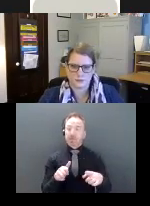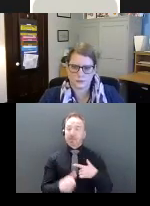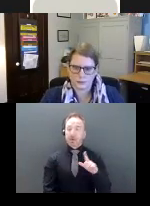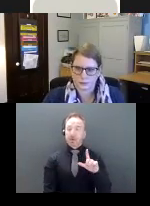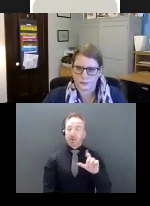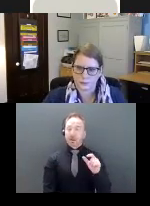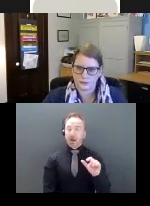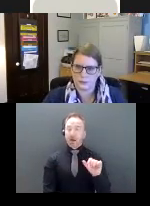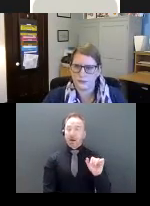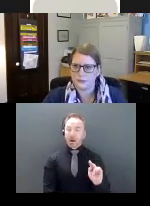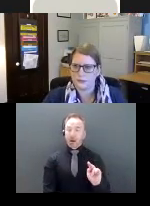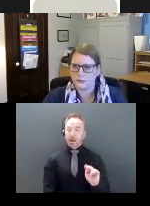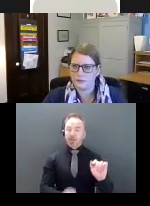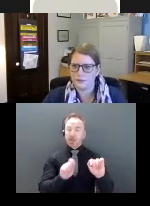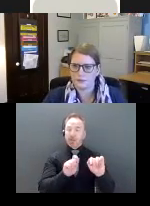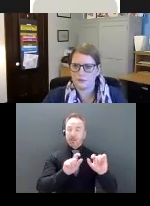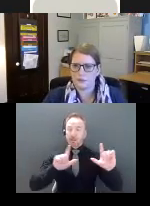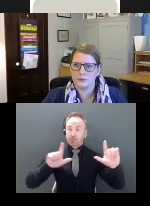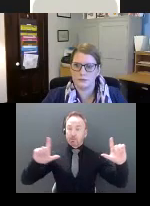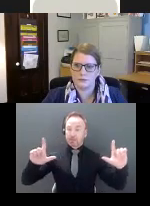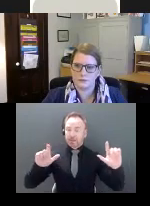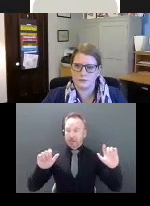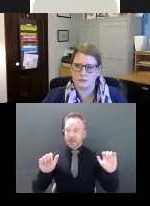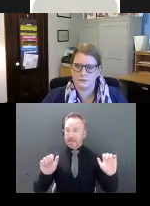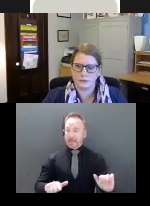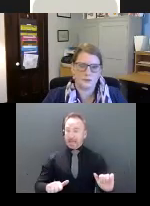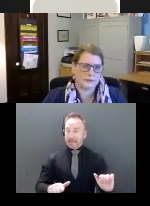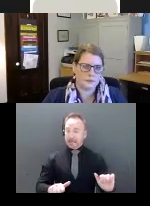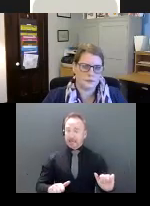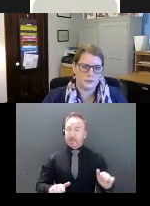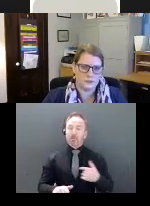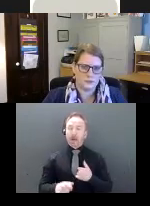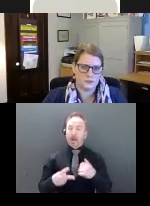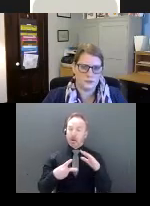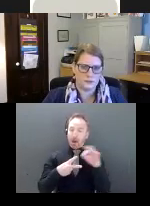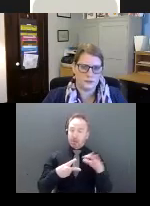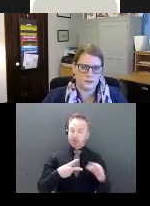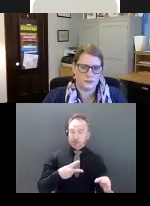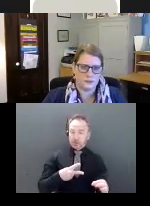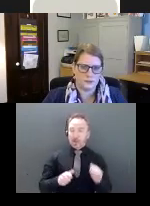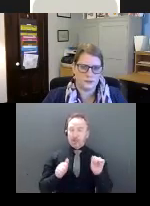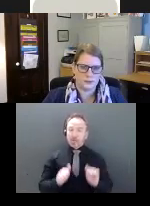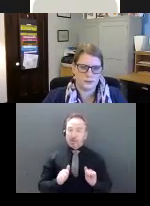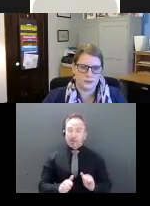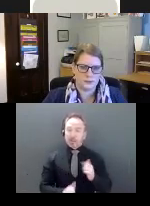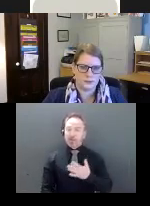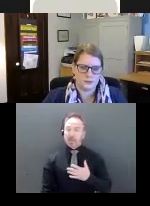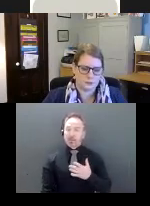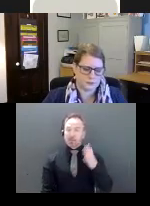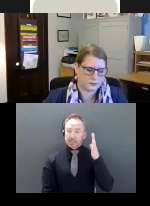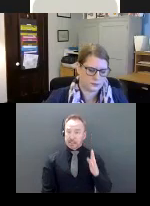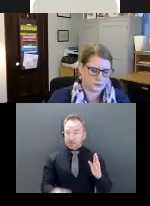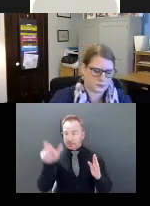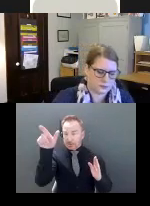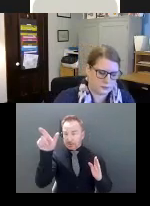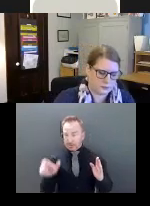make the screen larger to see these speakers by either adjusting the line between the presentation and the speakers to make